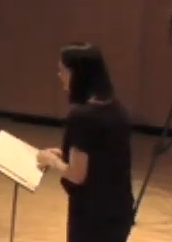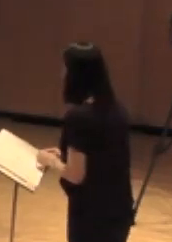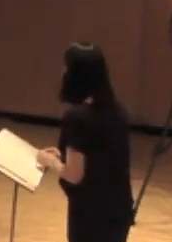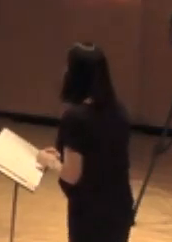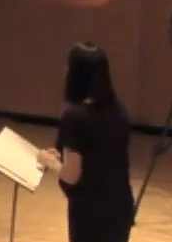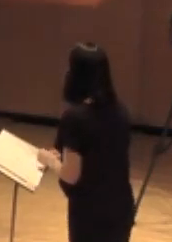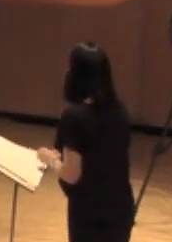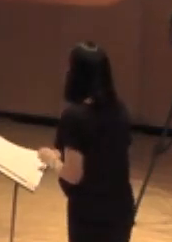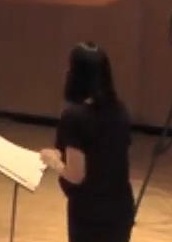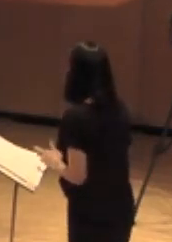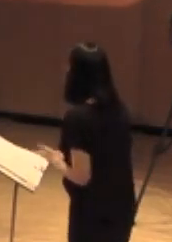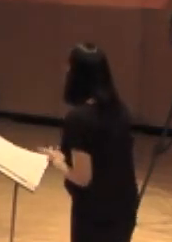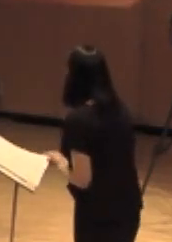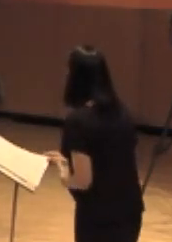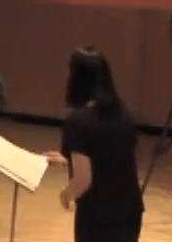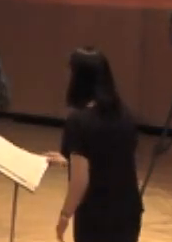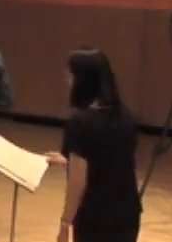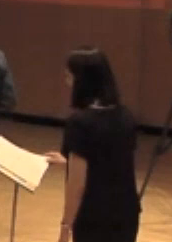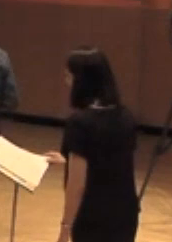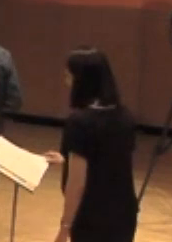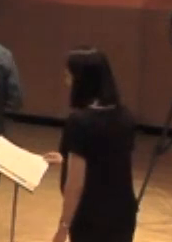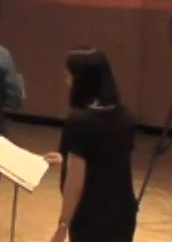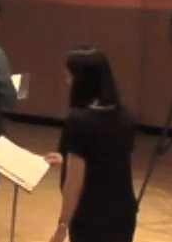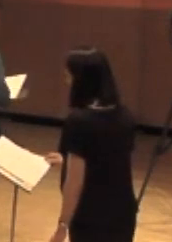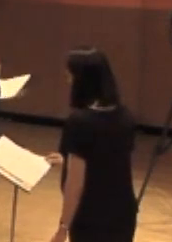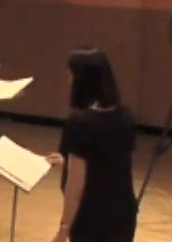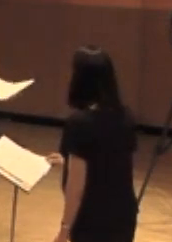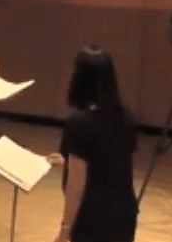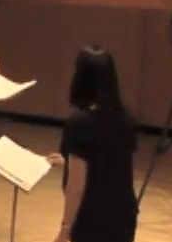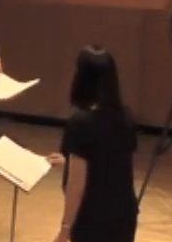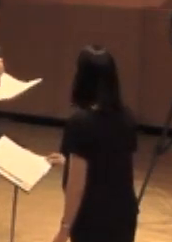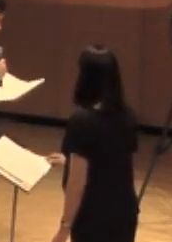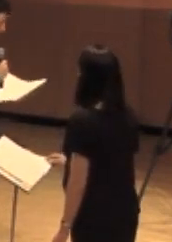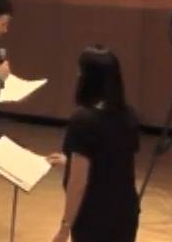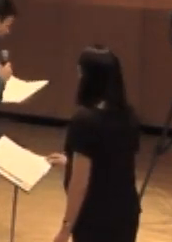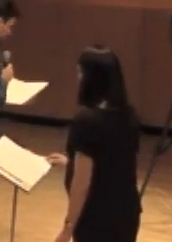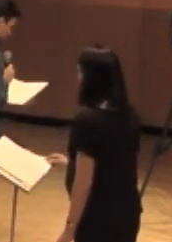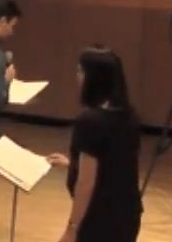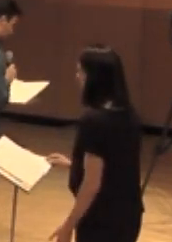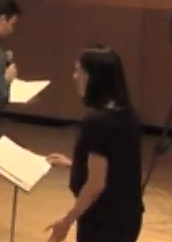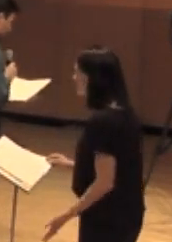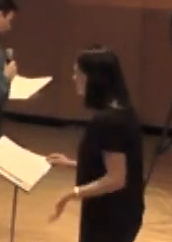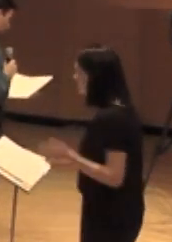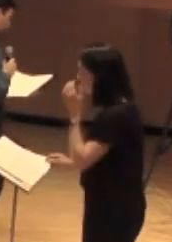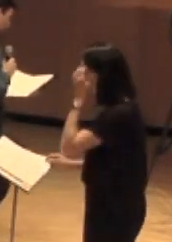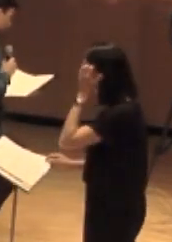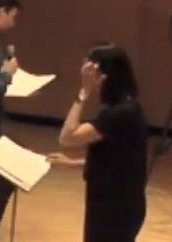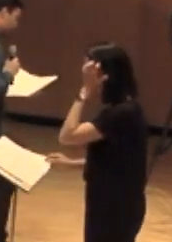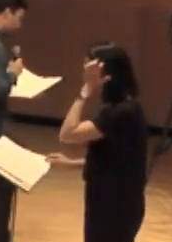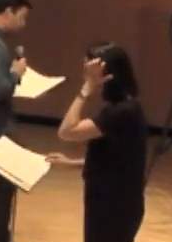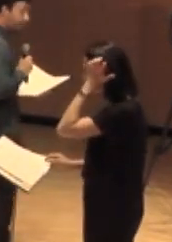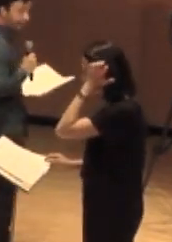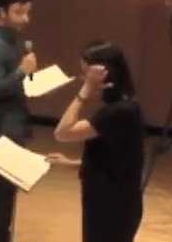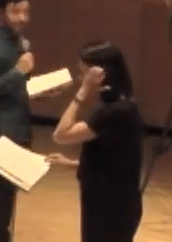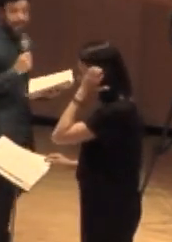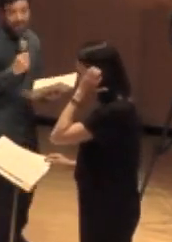go I'm scared don't be scared I'm so confused I have